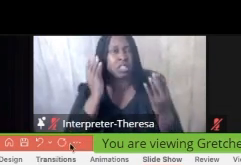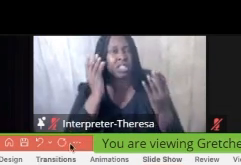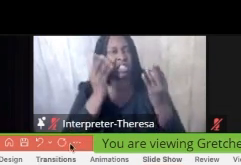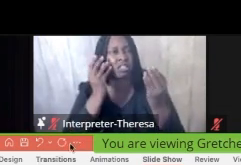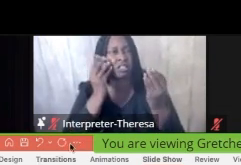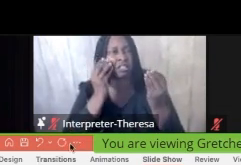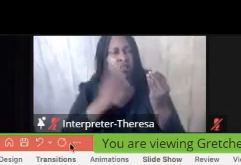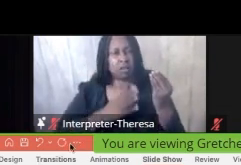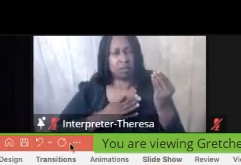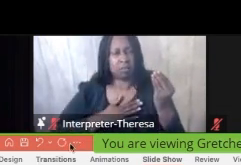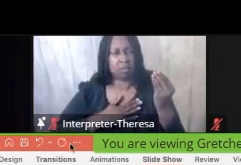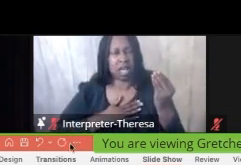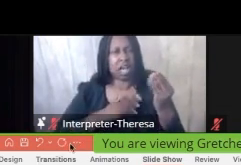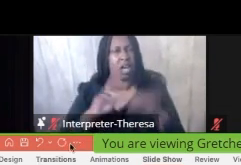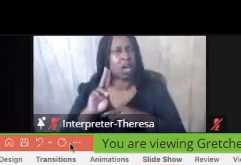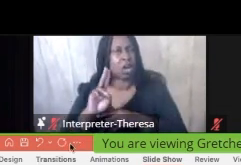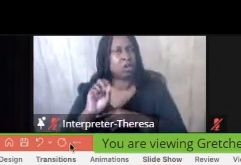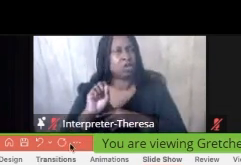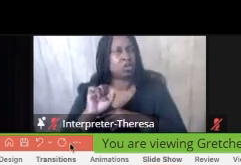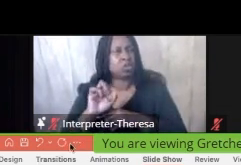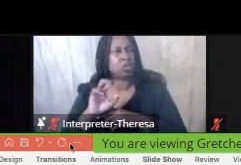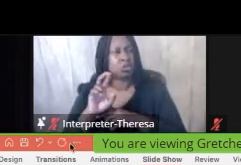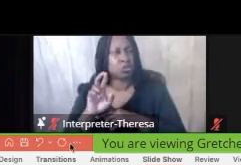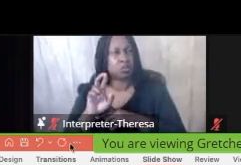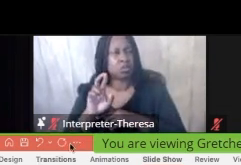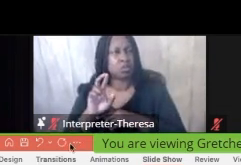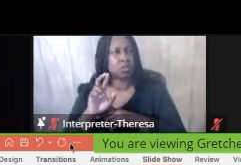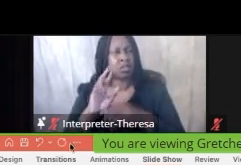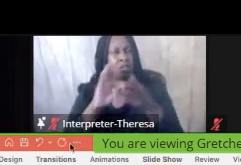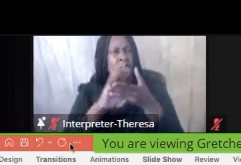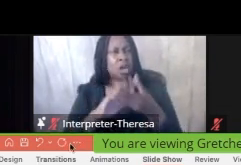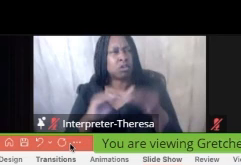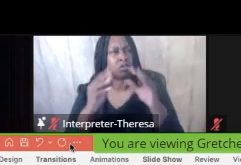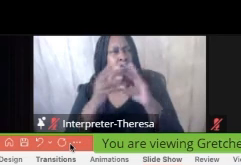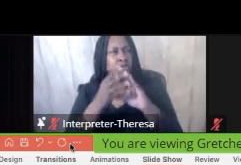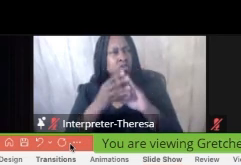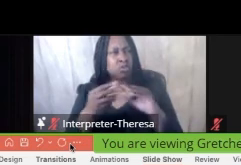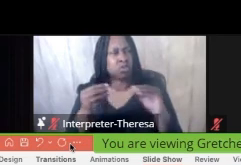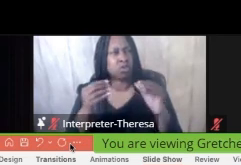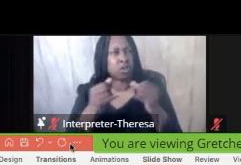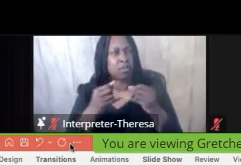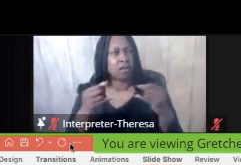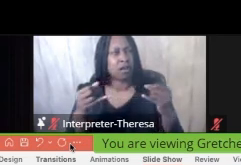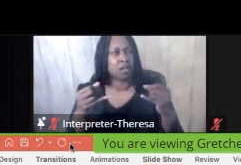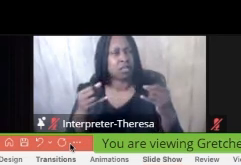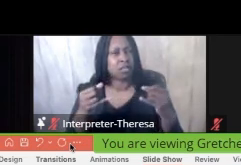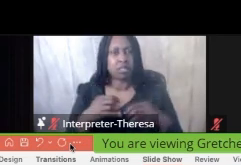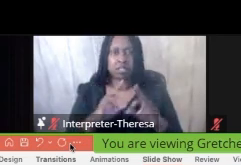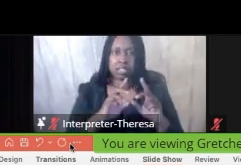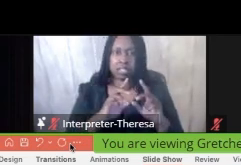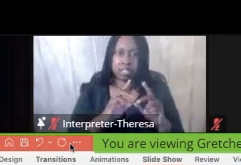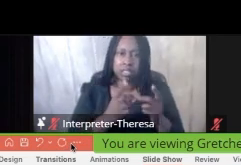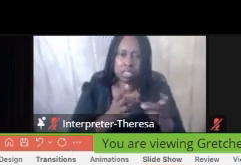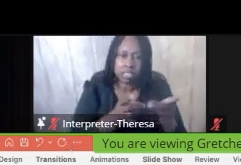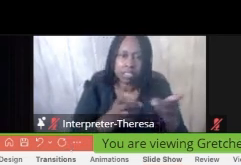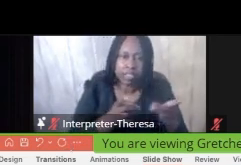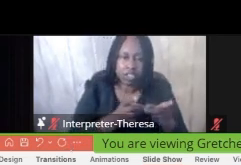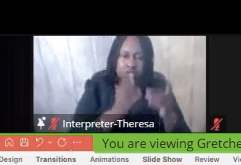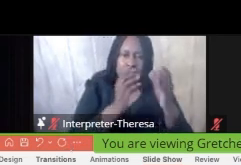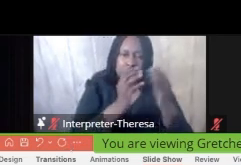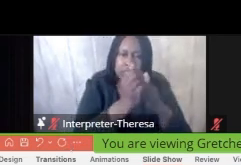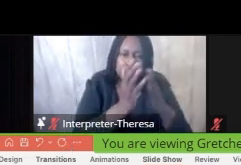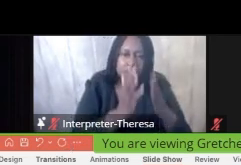user? What is the storyline for my user group? District leaders, teachers, families, students, and so